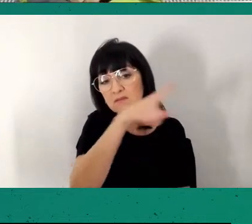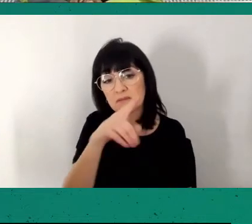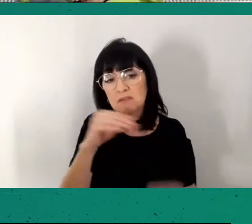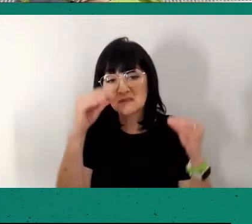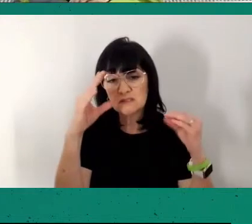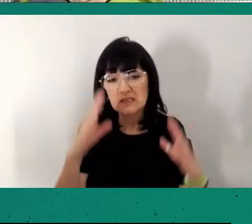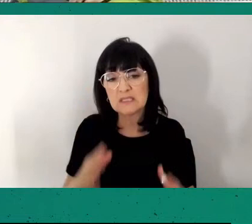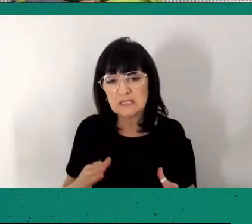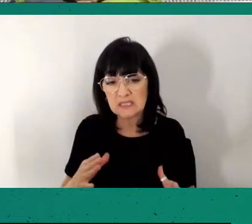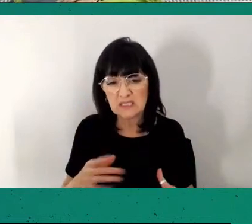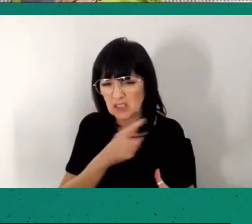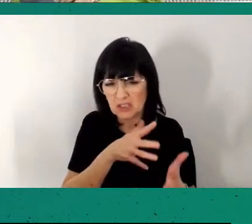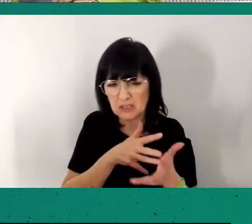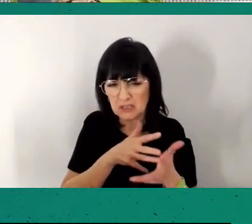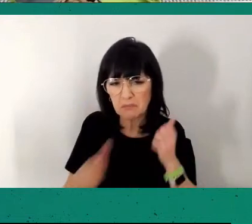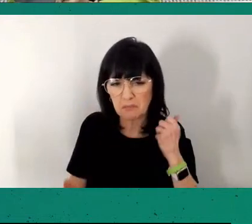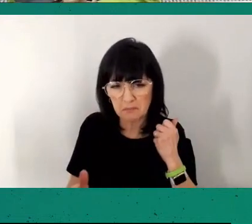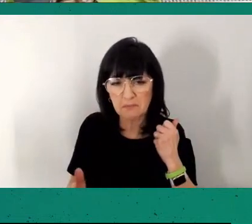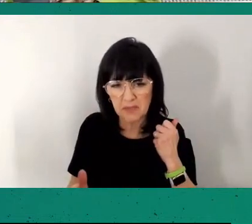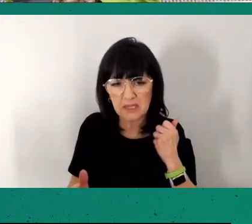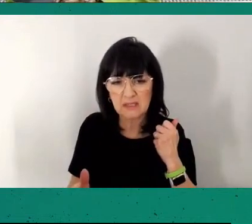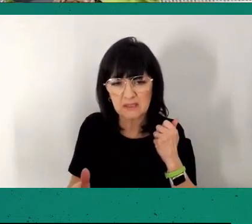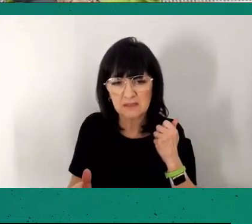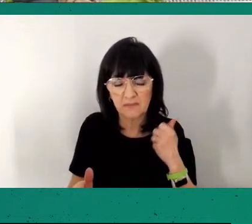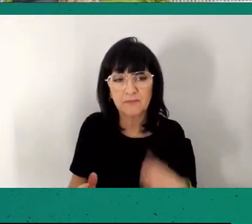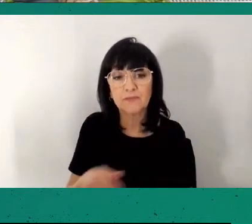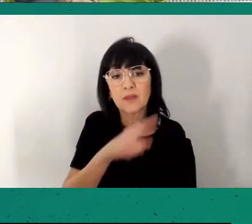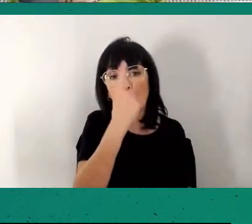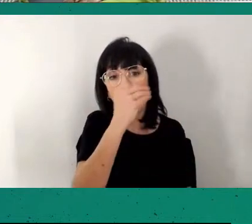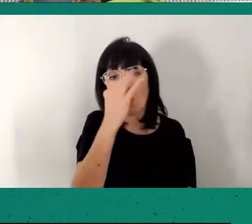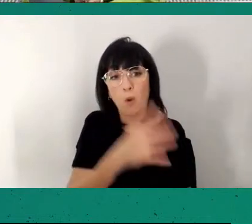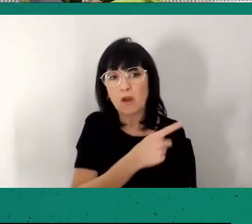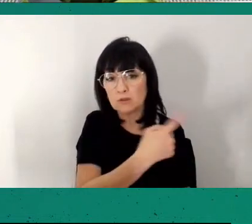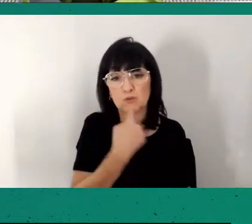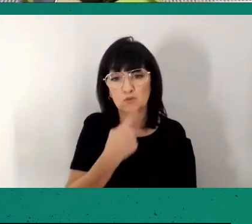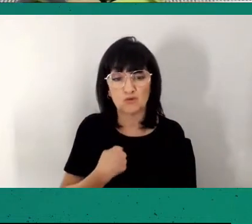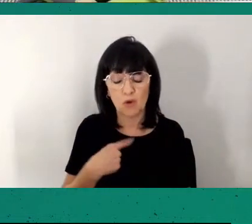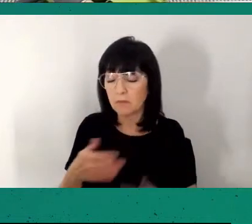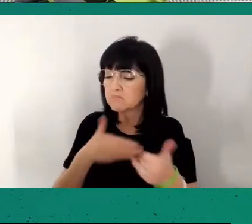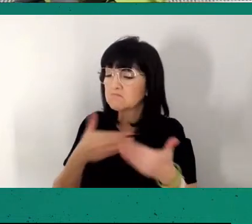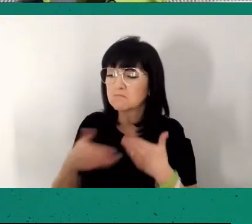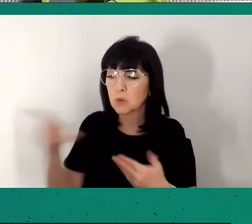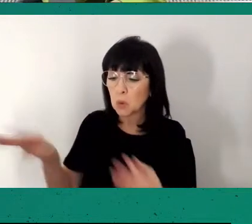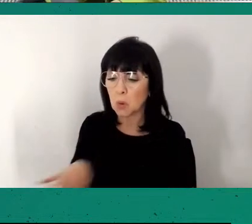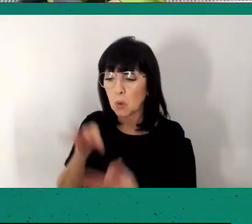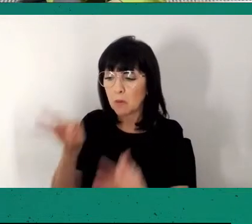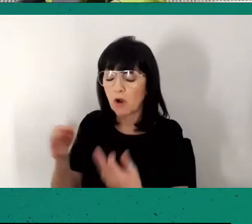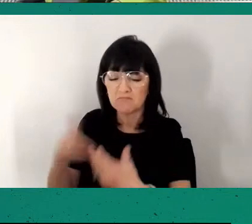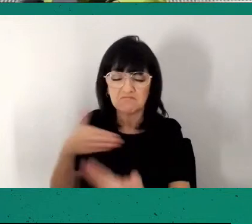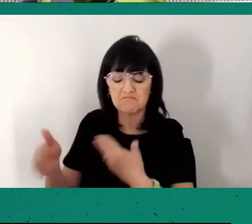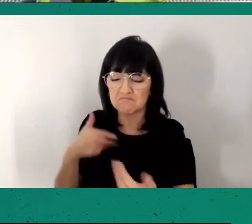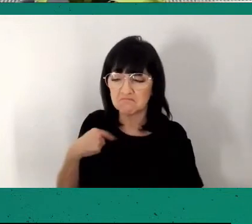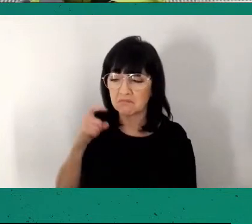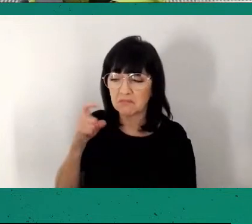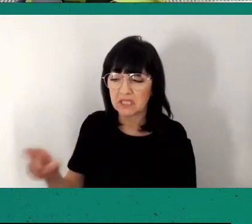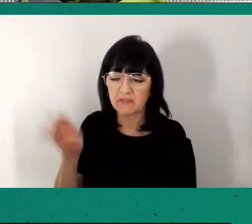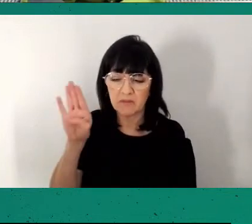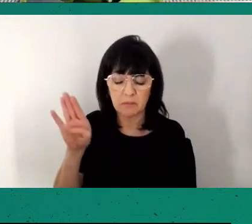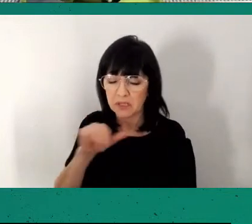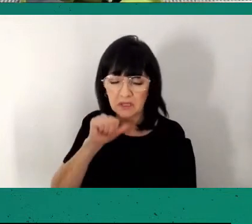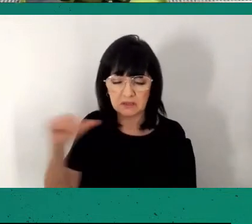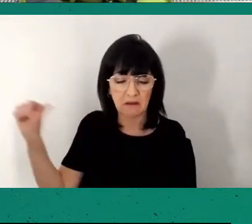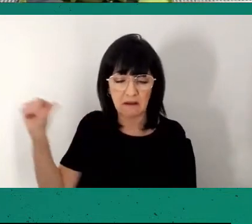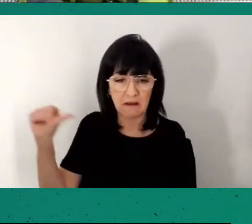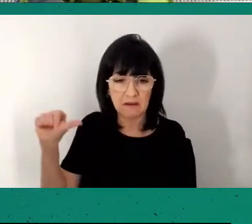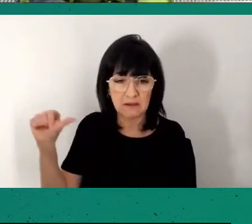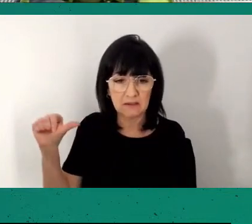what I did, I could not get anything more than a B in her class. And she was also my advisor, so she would not read my thesis